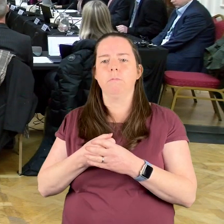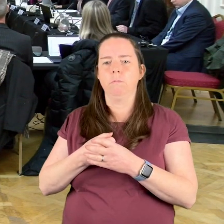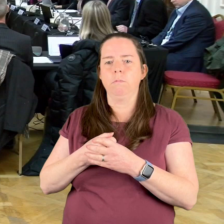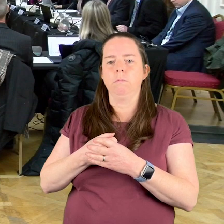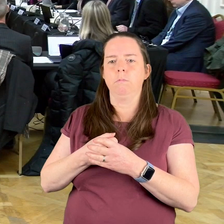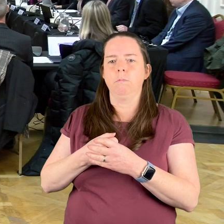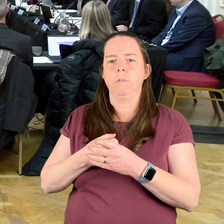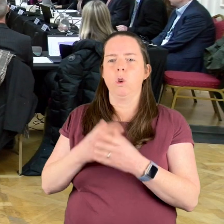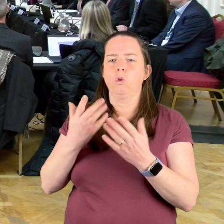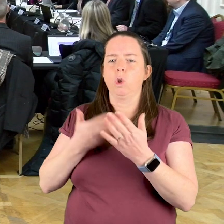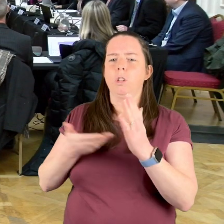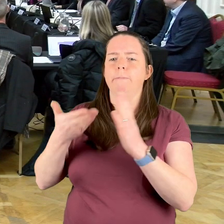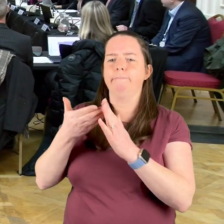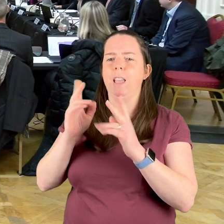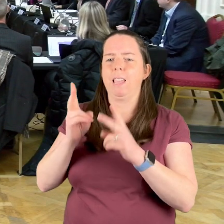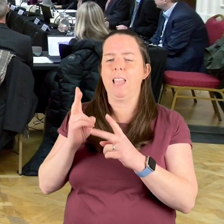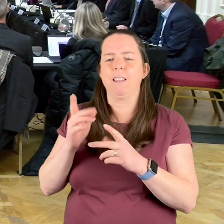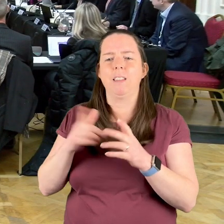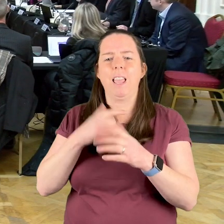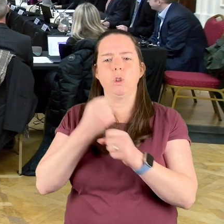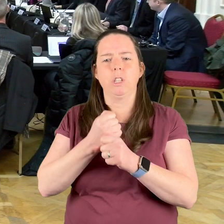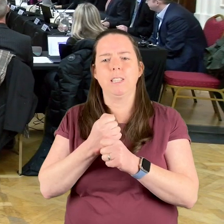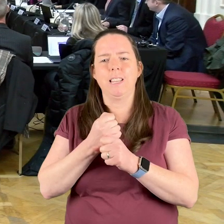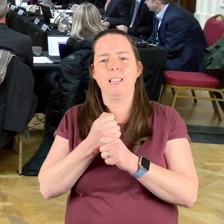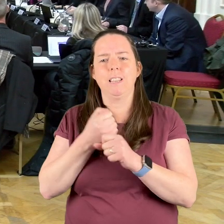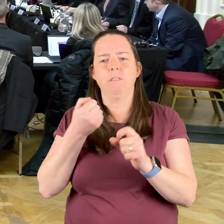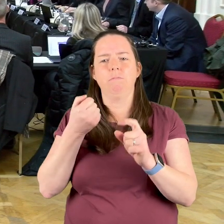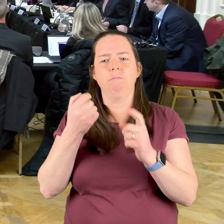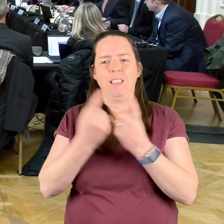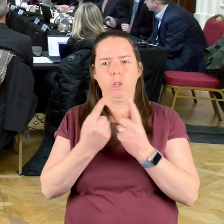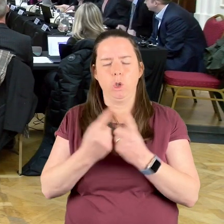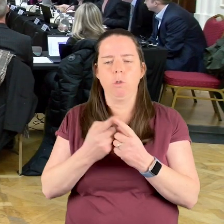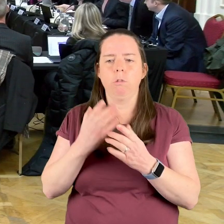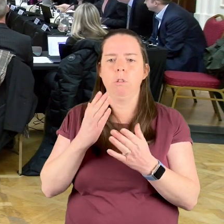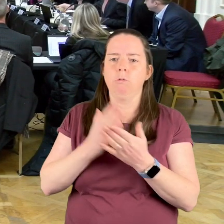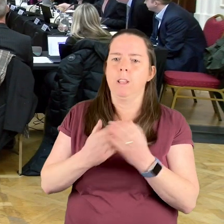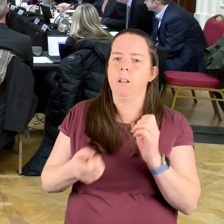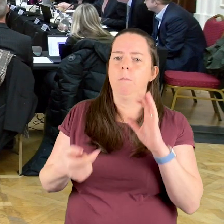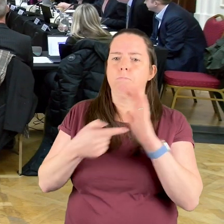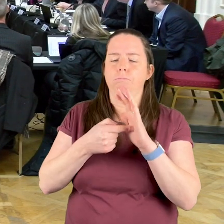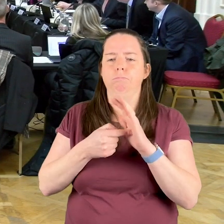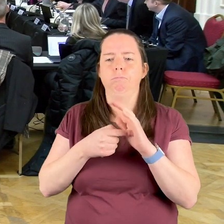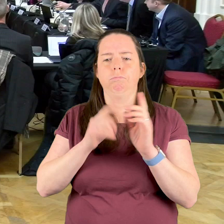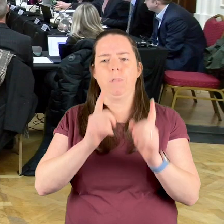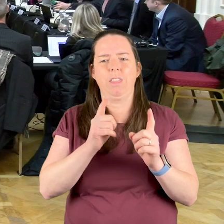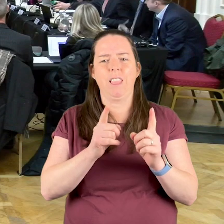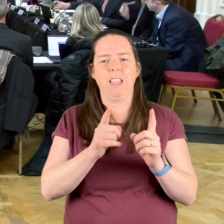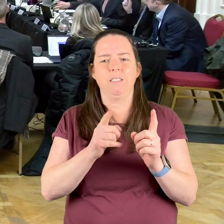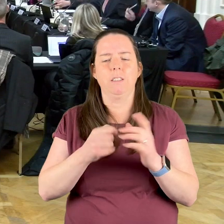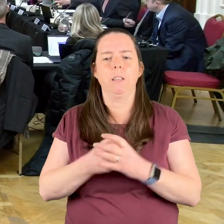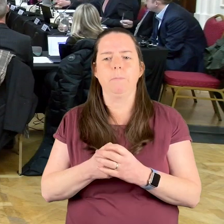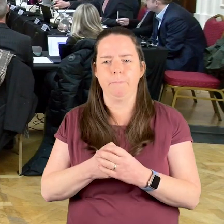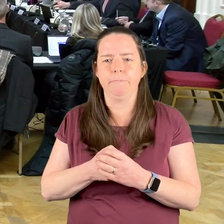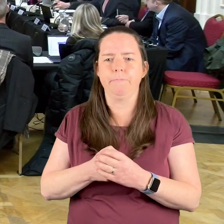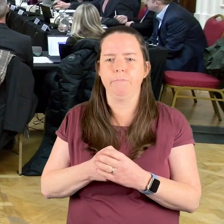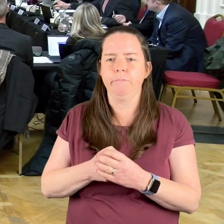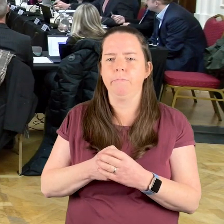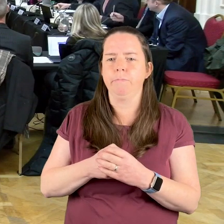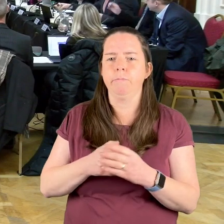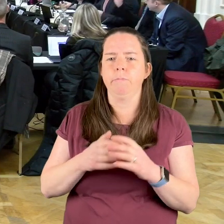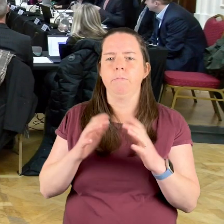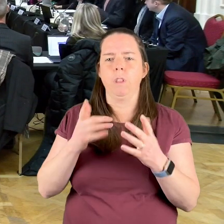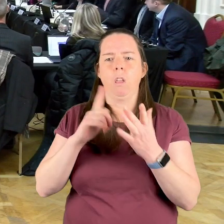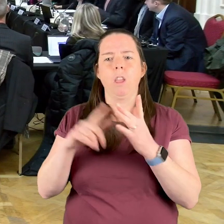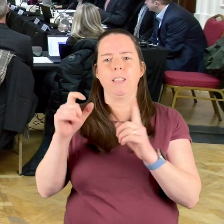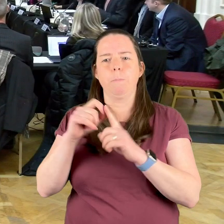to reiterate on the agency issue, it shows the real importance of that priority that the ICP will